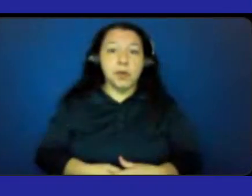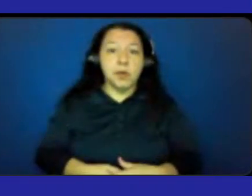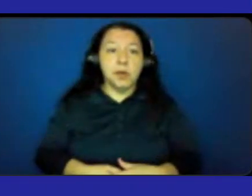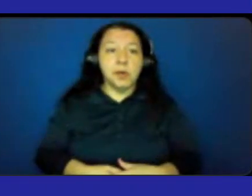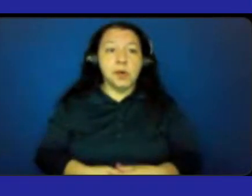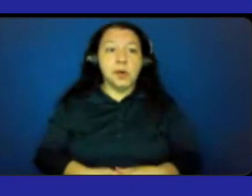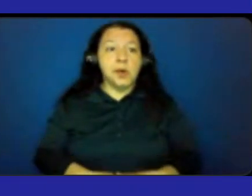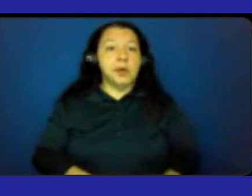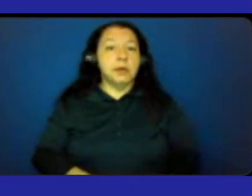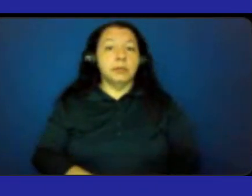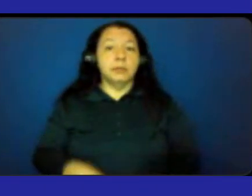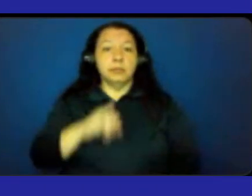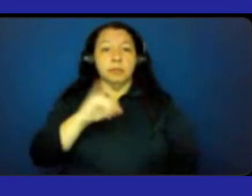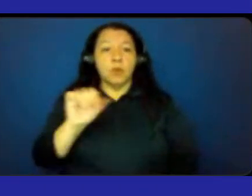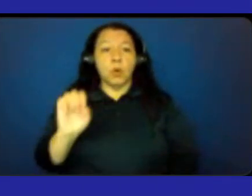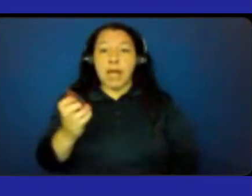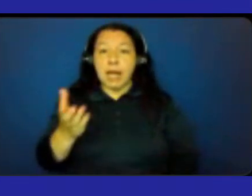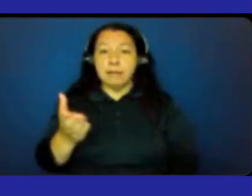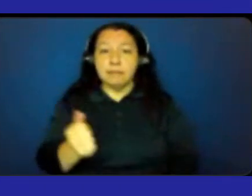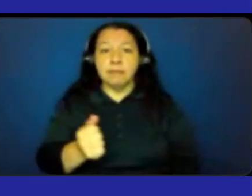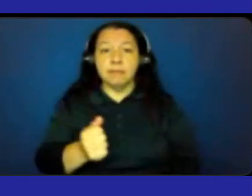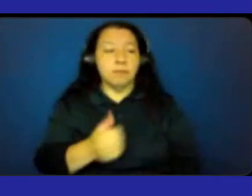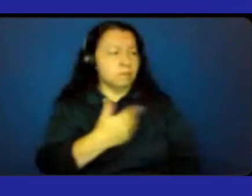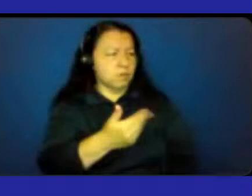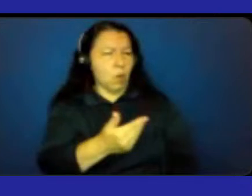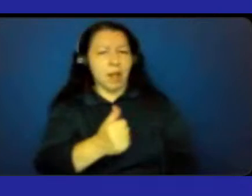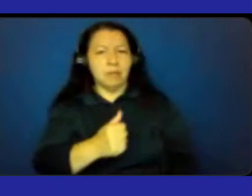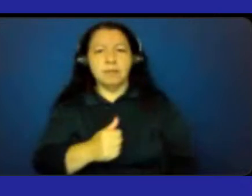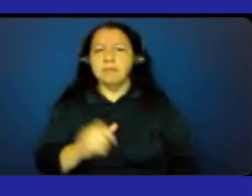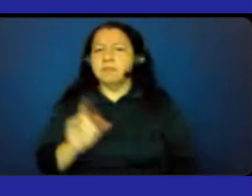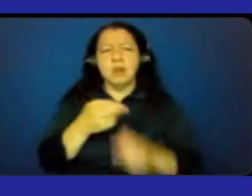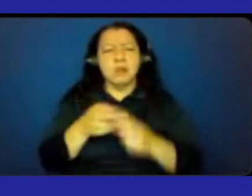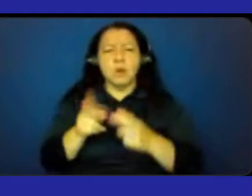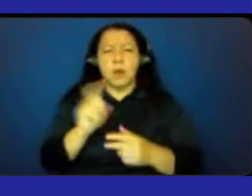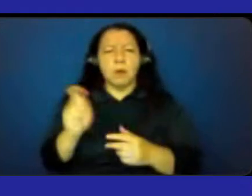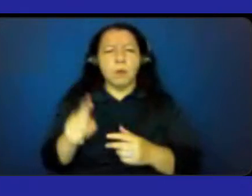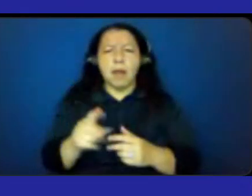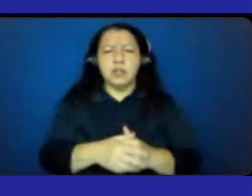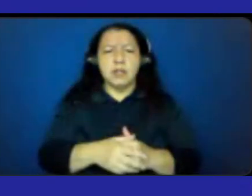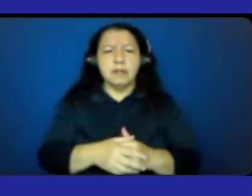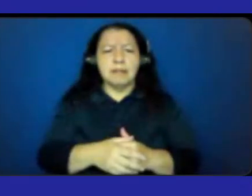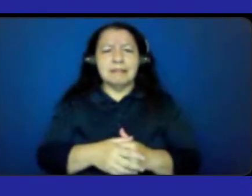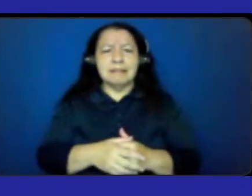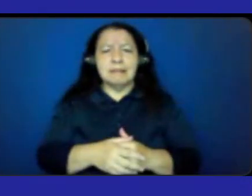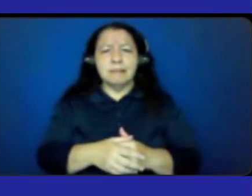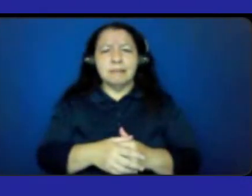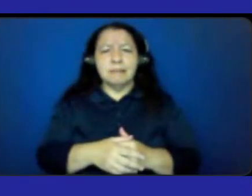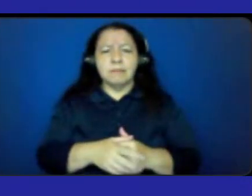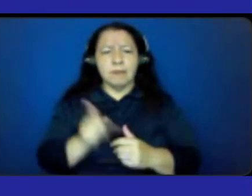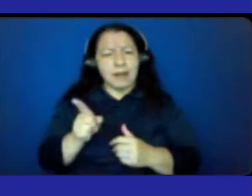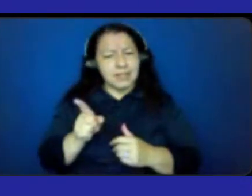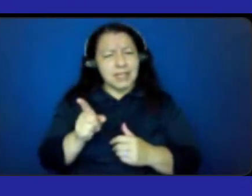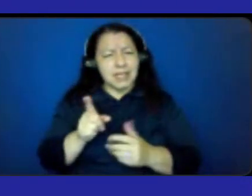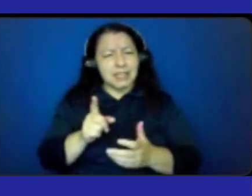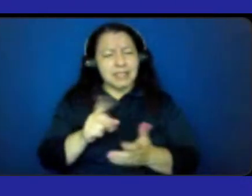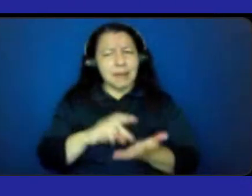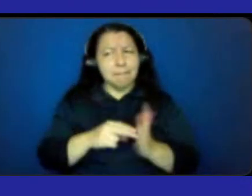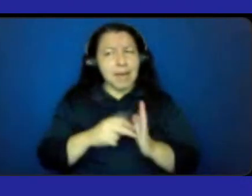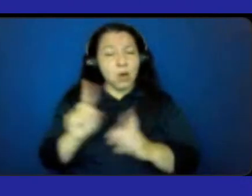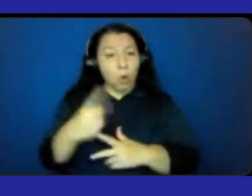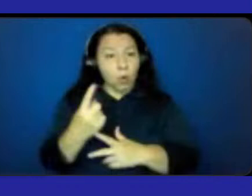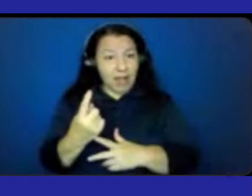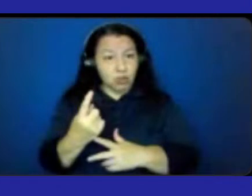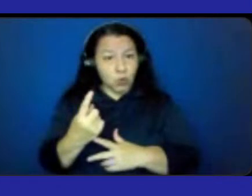Go ahead, Jose. Yeah, just a quick question on like, is this exclusive, meaning that if